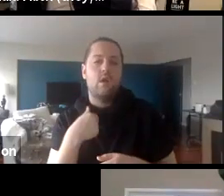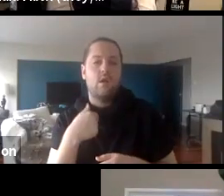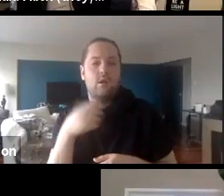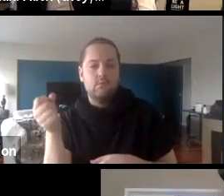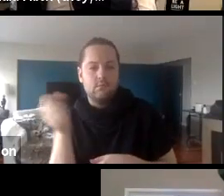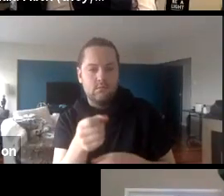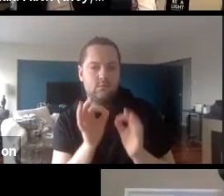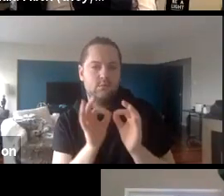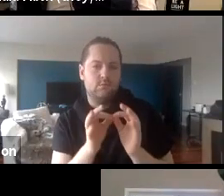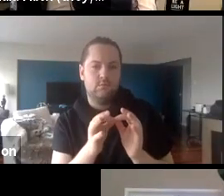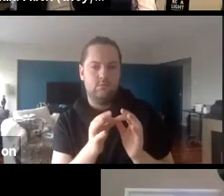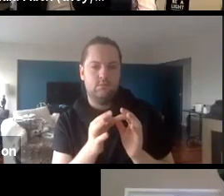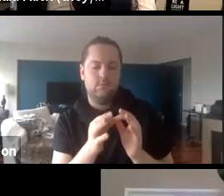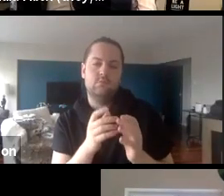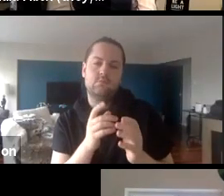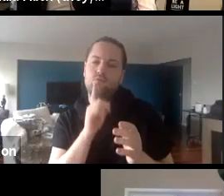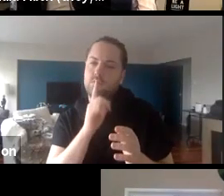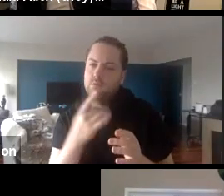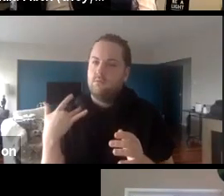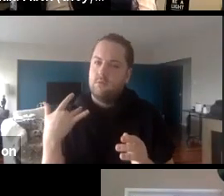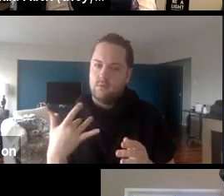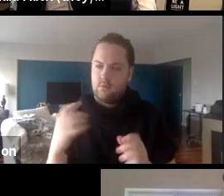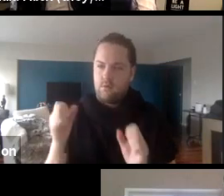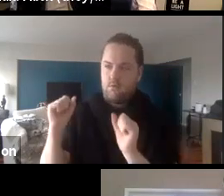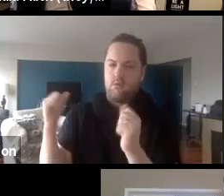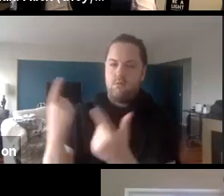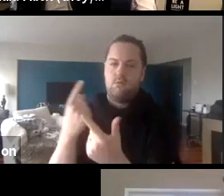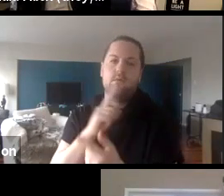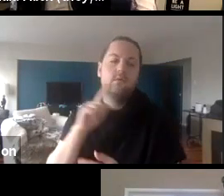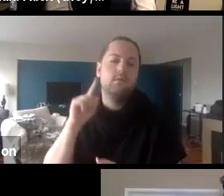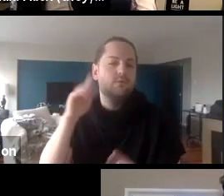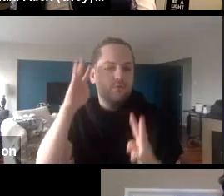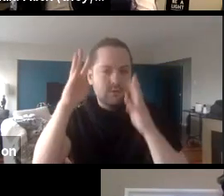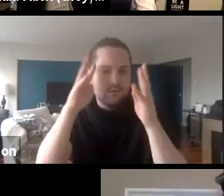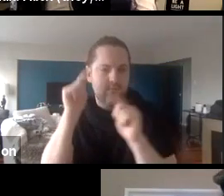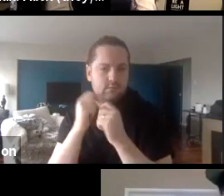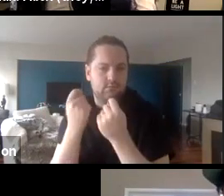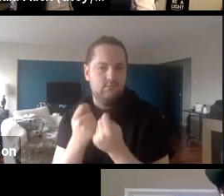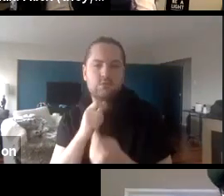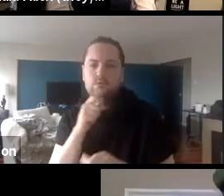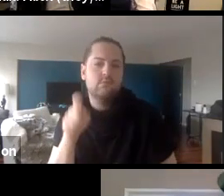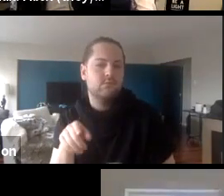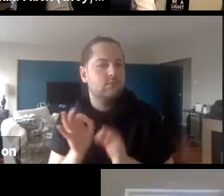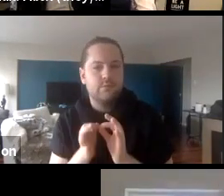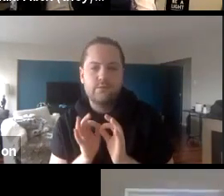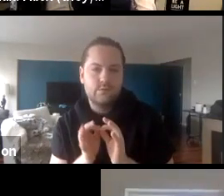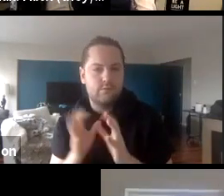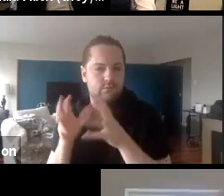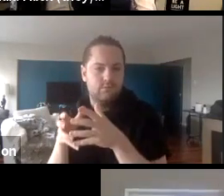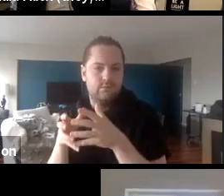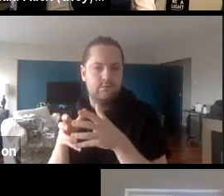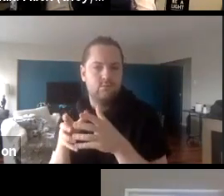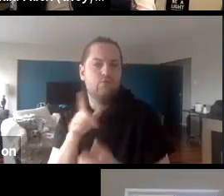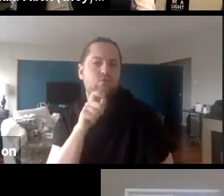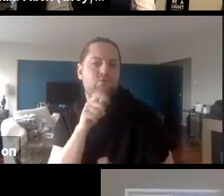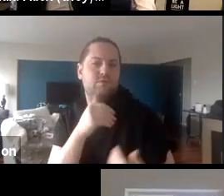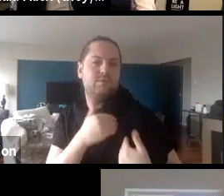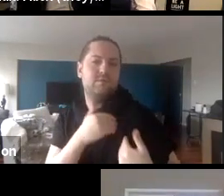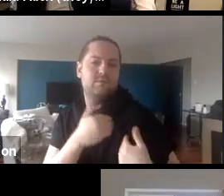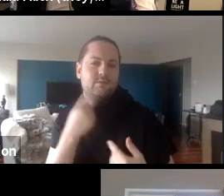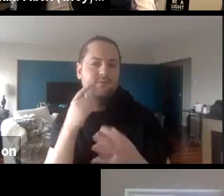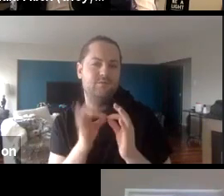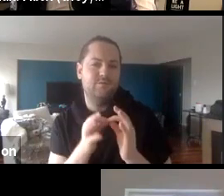challenging for hearing people to not understand about deaf culture. And I tend to, you know, hire sign language interpreters. And a